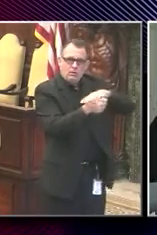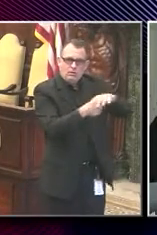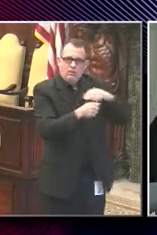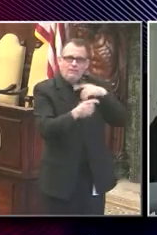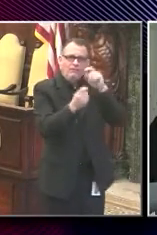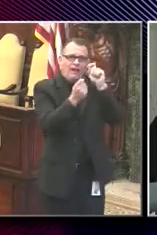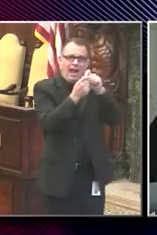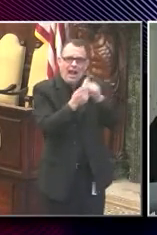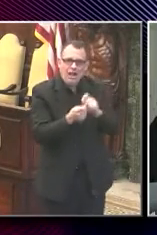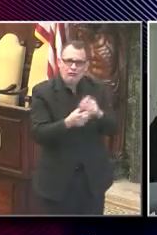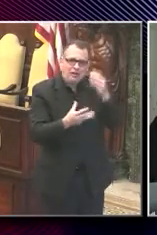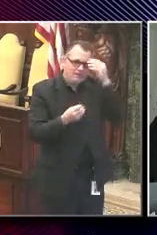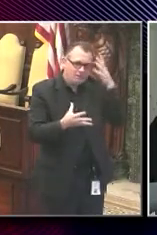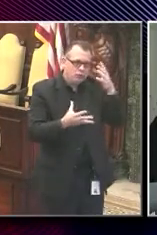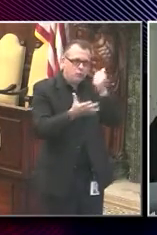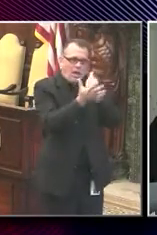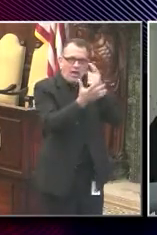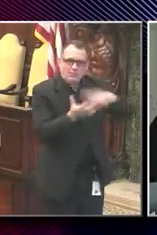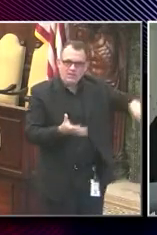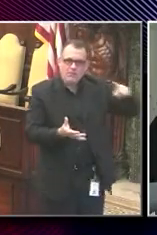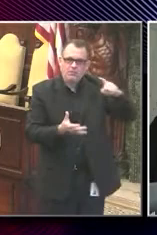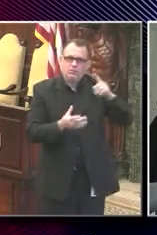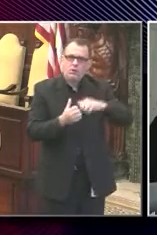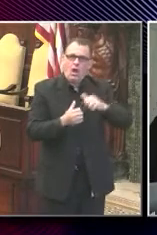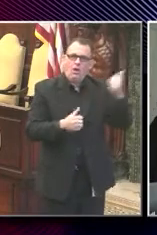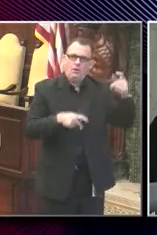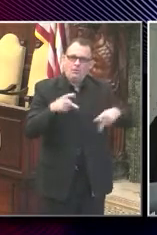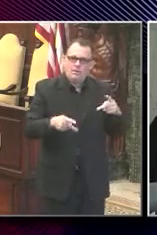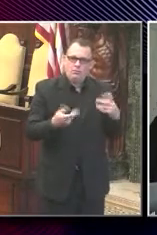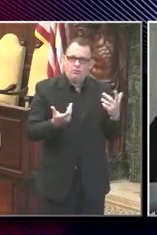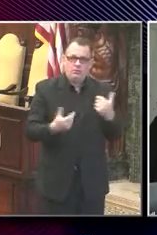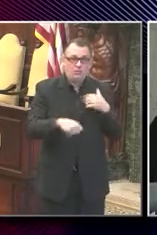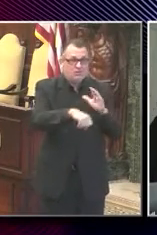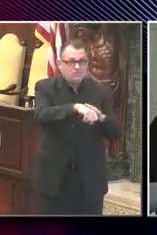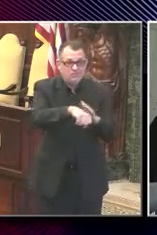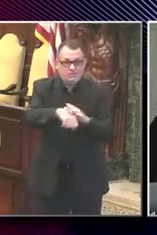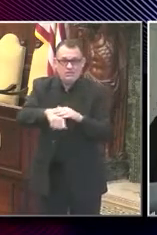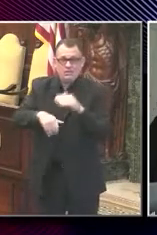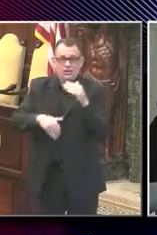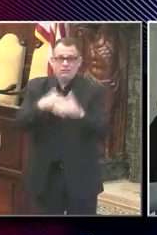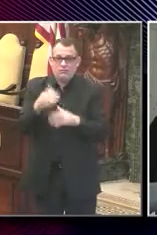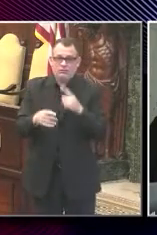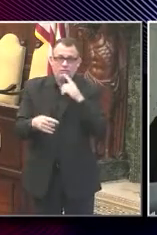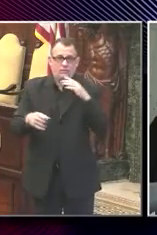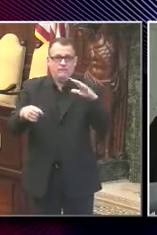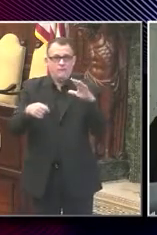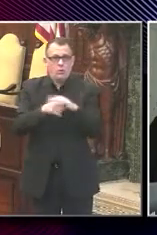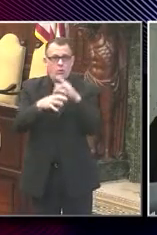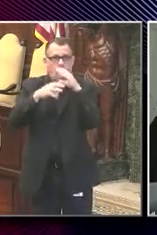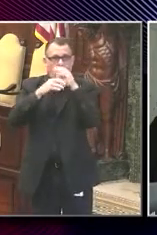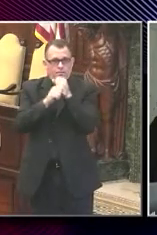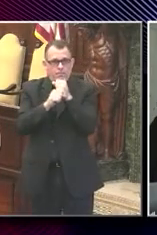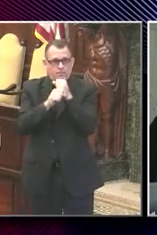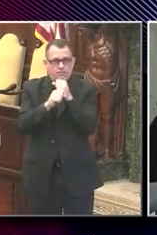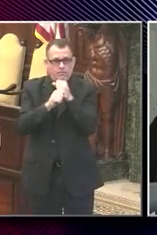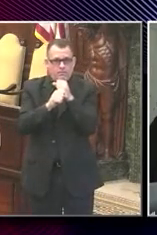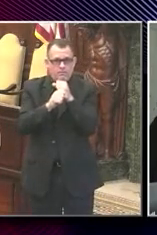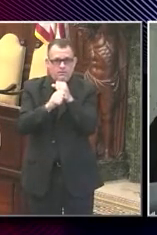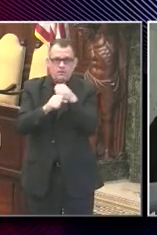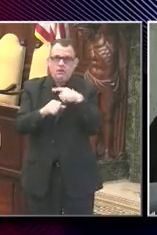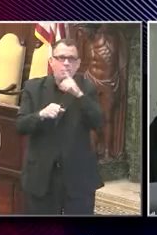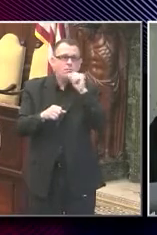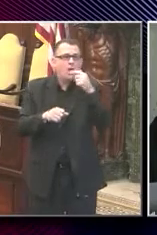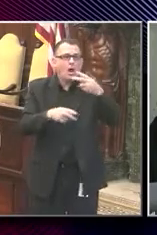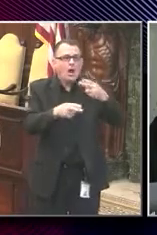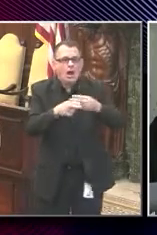help them and will protect others. And this process is entirely confidential. We never give out the names of cases